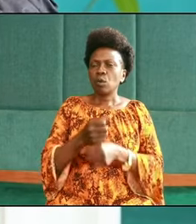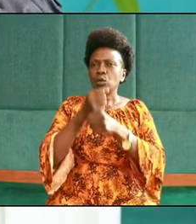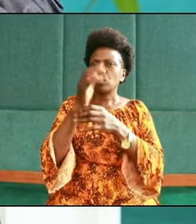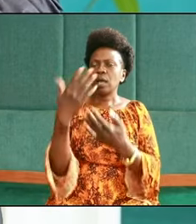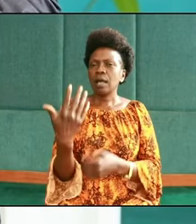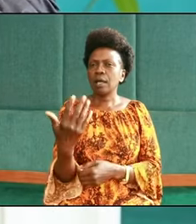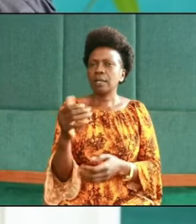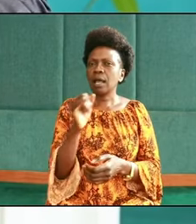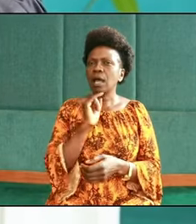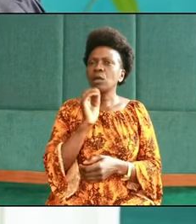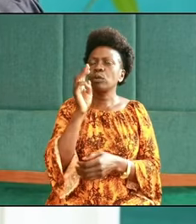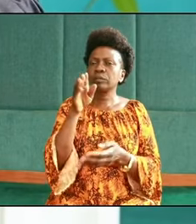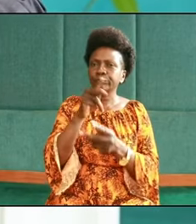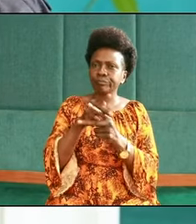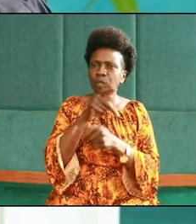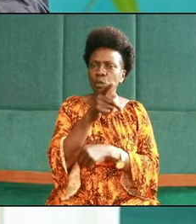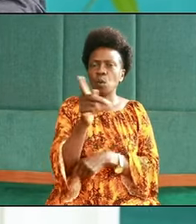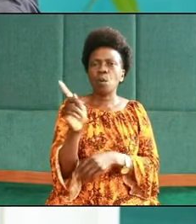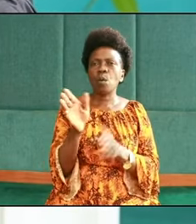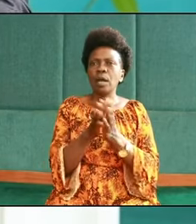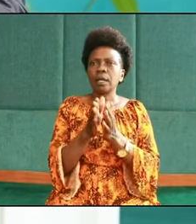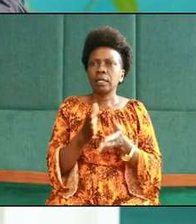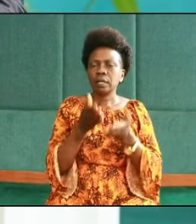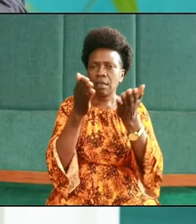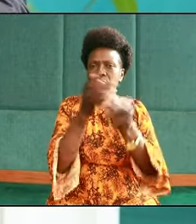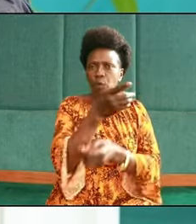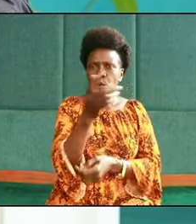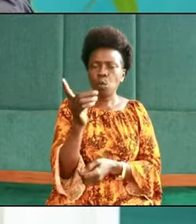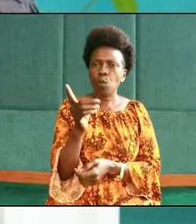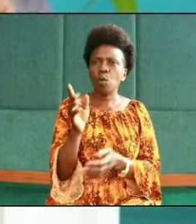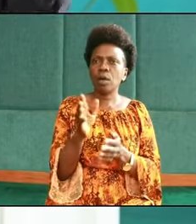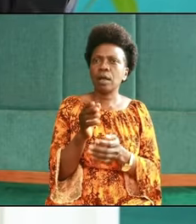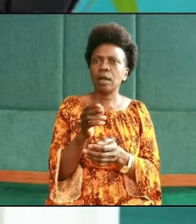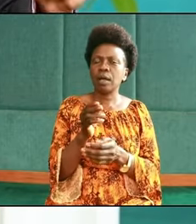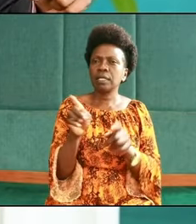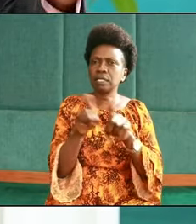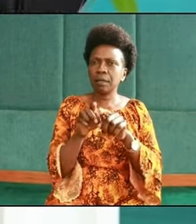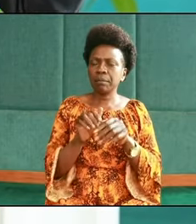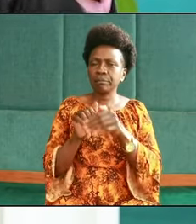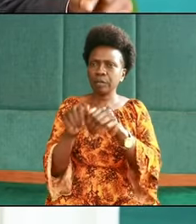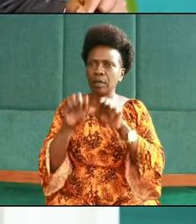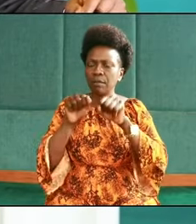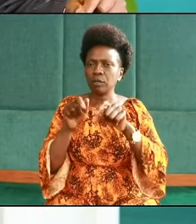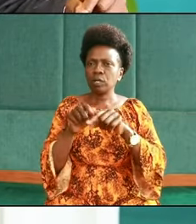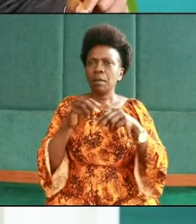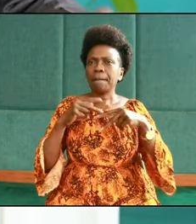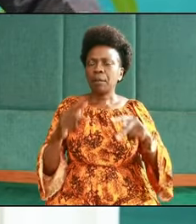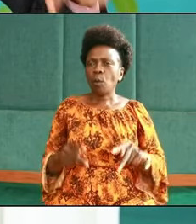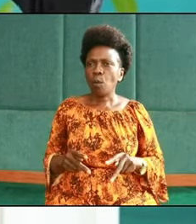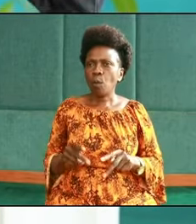hand. I will keep you and give you as a covenant to the